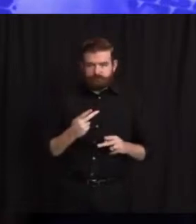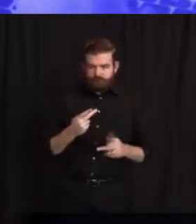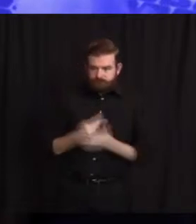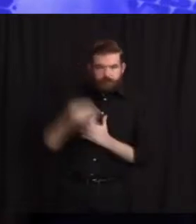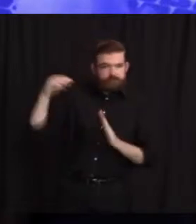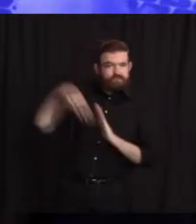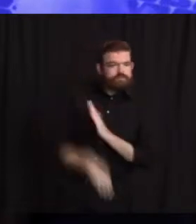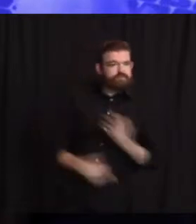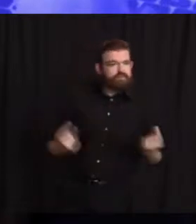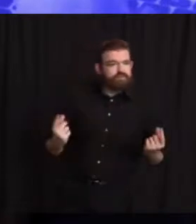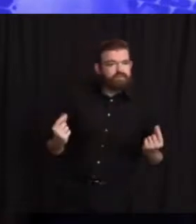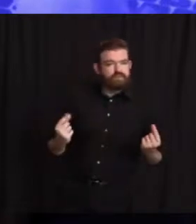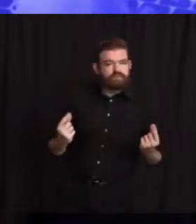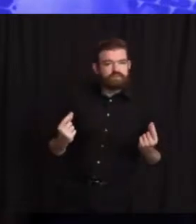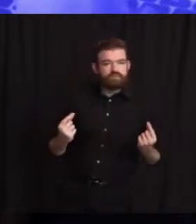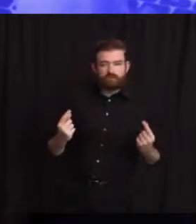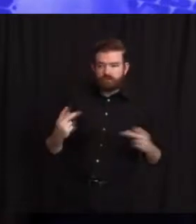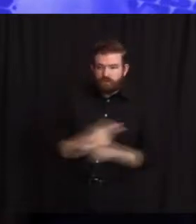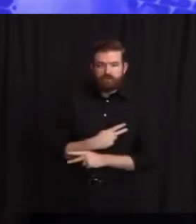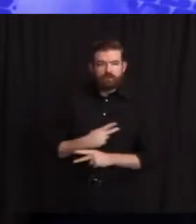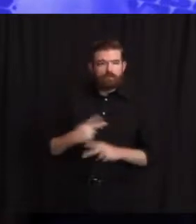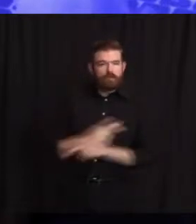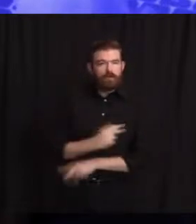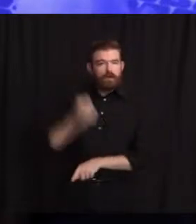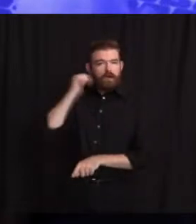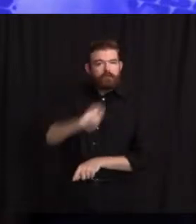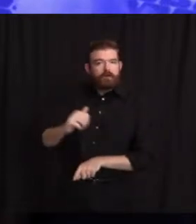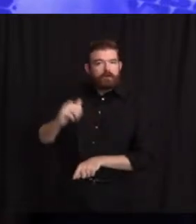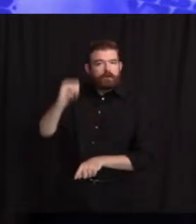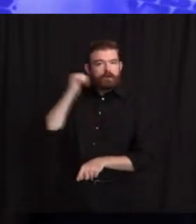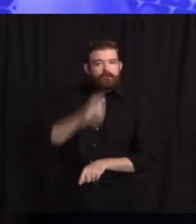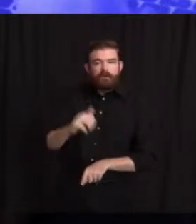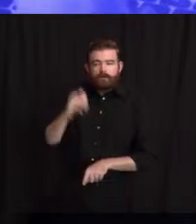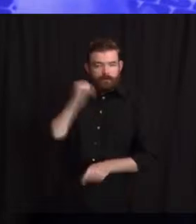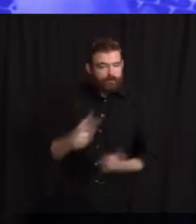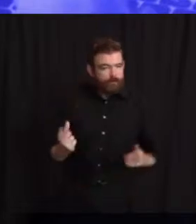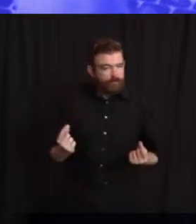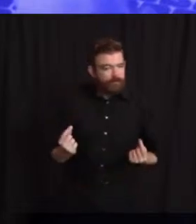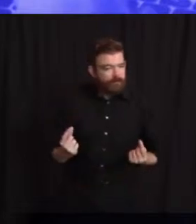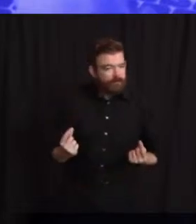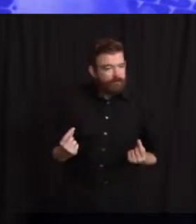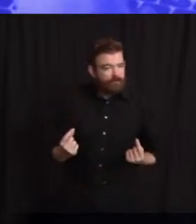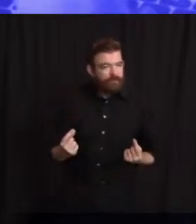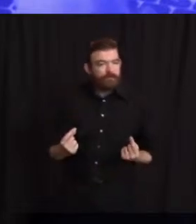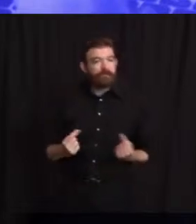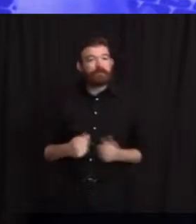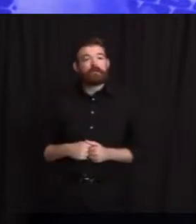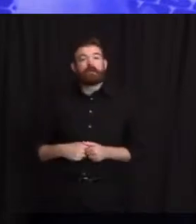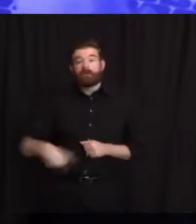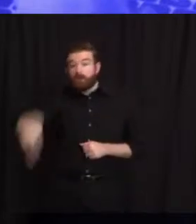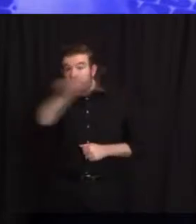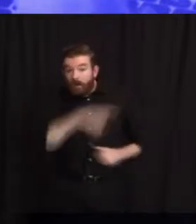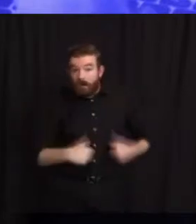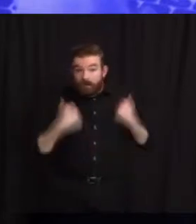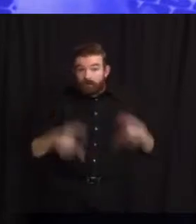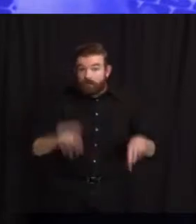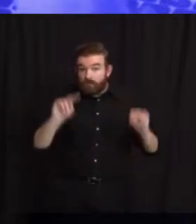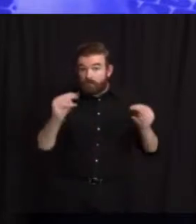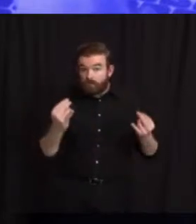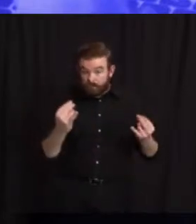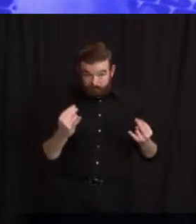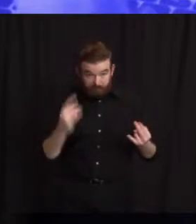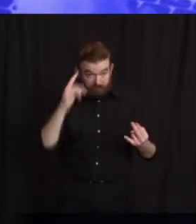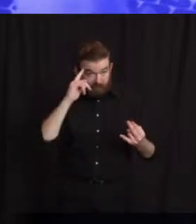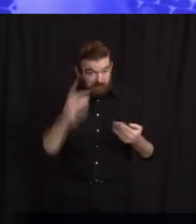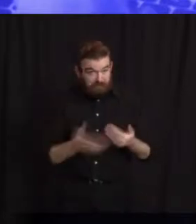proportions. And I know I don't have to tell New Jerseyans this, but it has not been easy. Our challenges, like